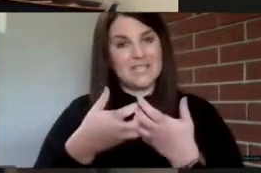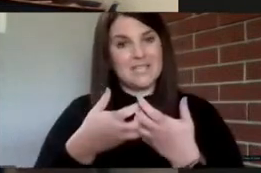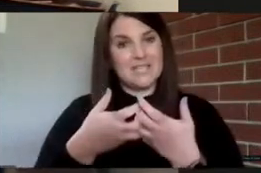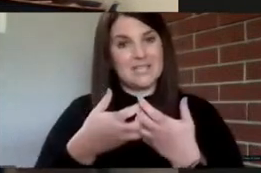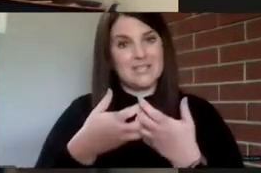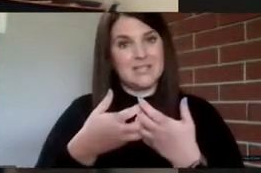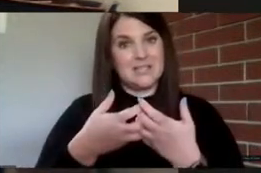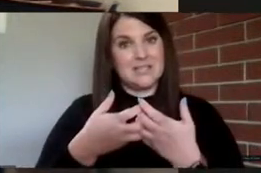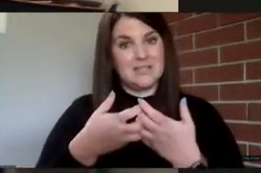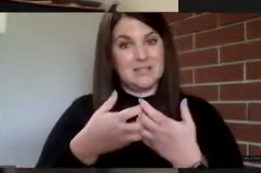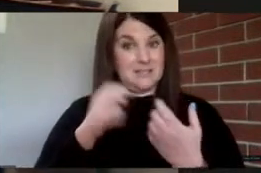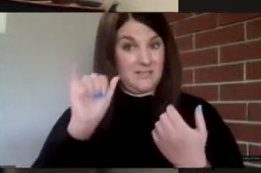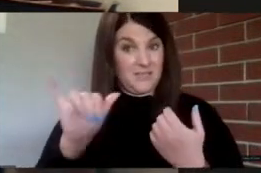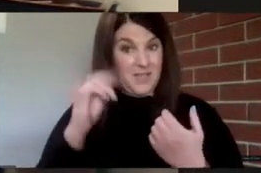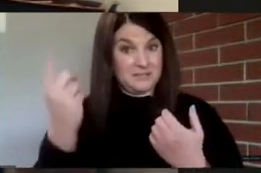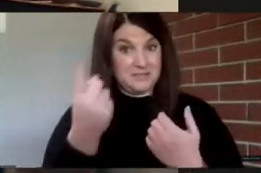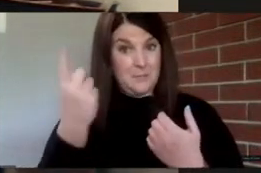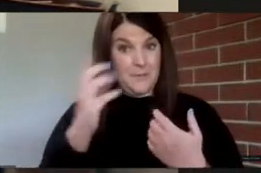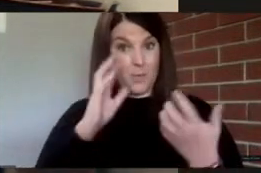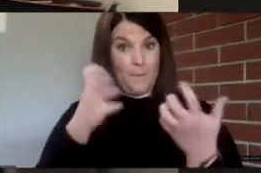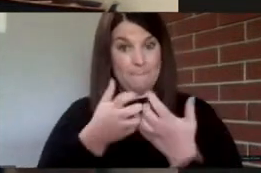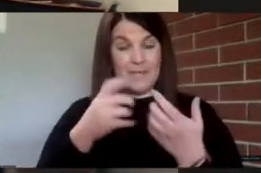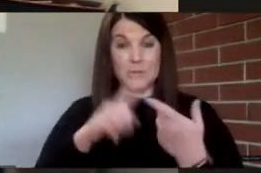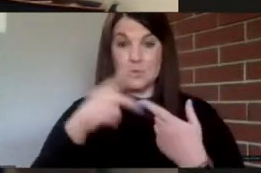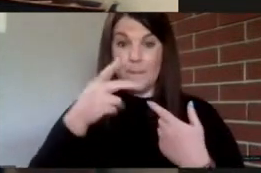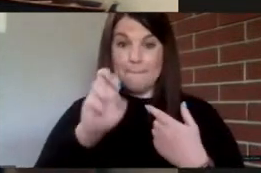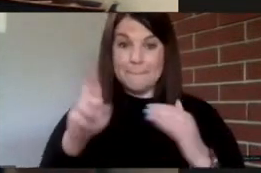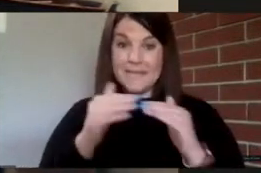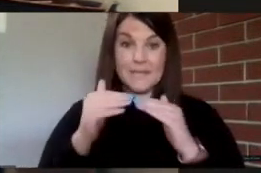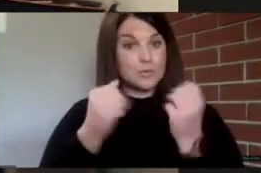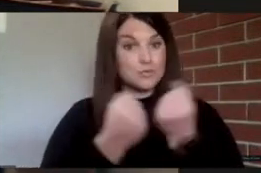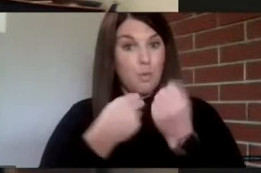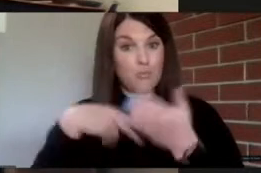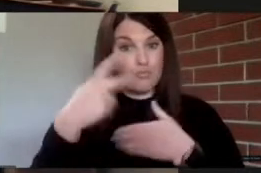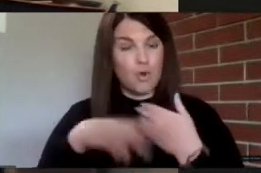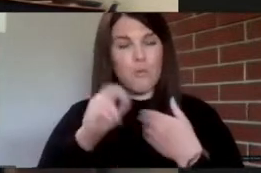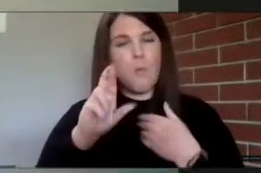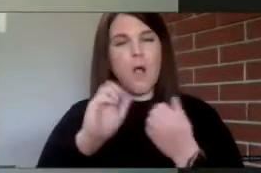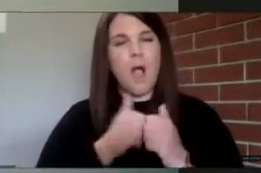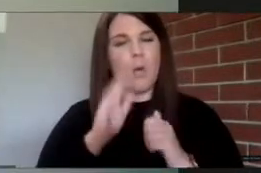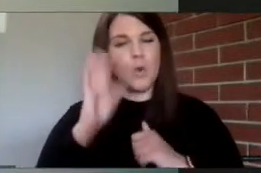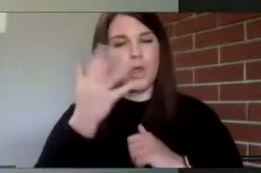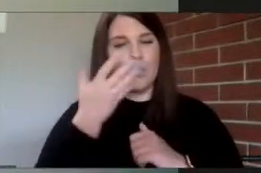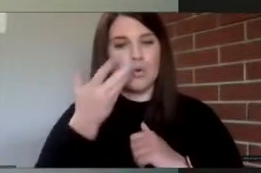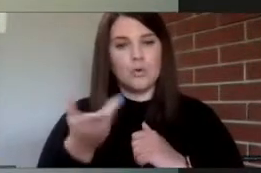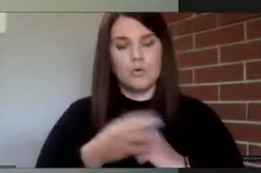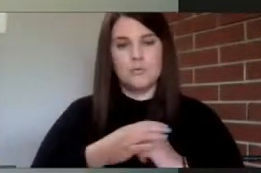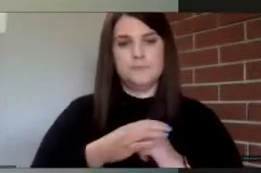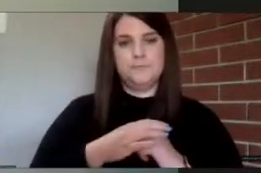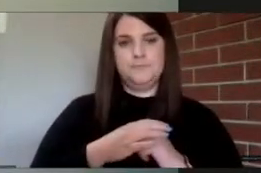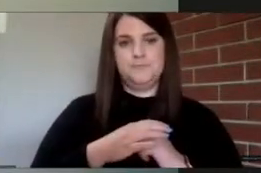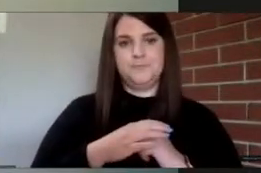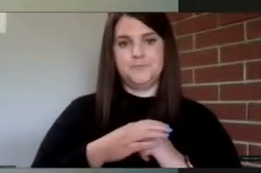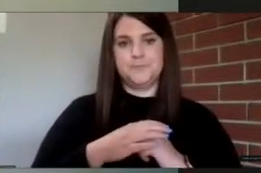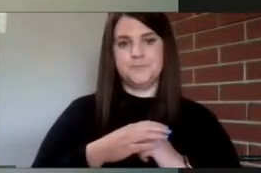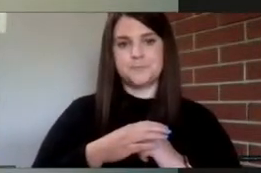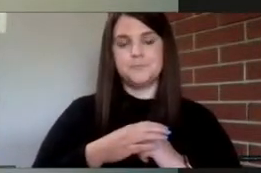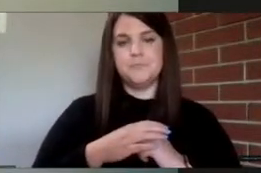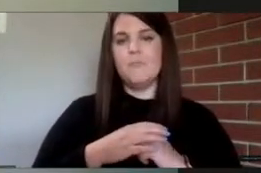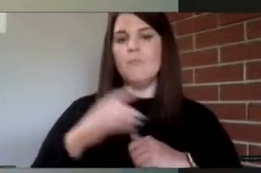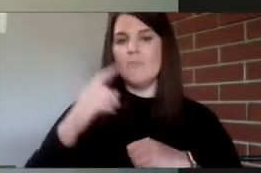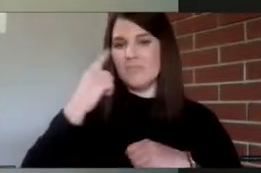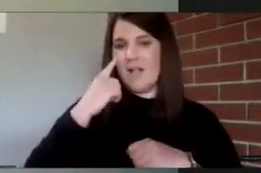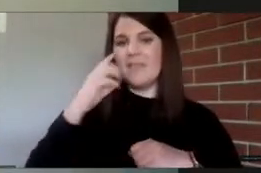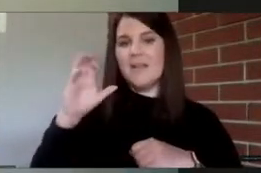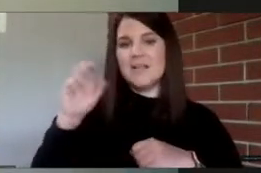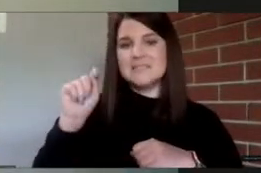peer? Is that something that fits into a peer support program, and how would that look? So I think, Dr. Putnam, I think CETA would fit well